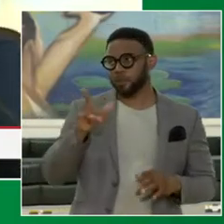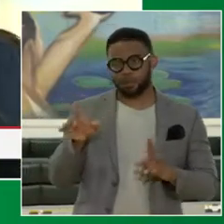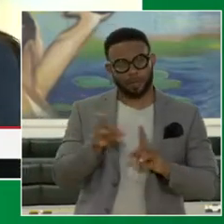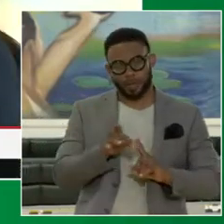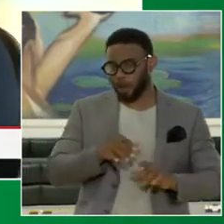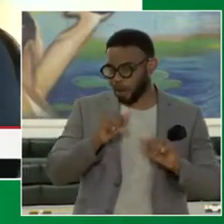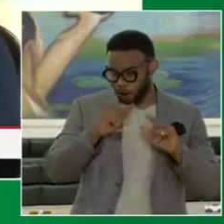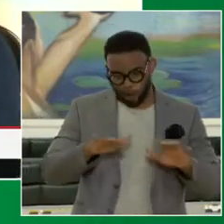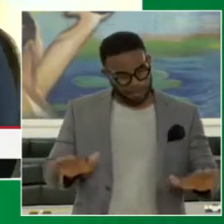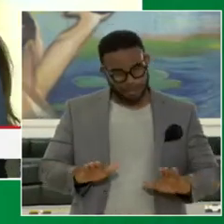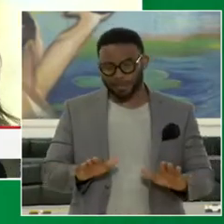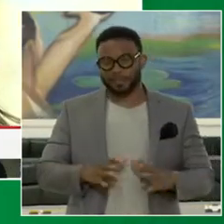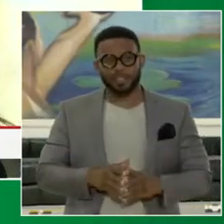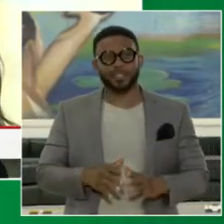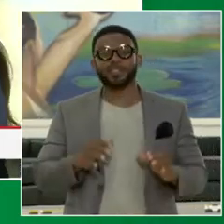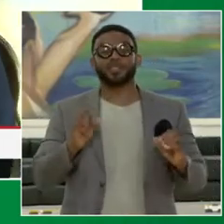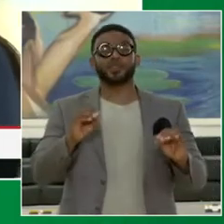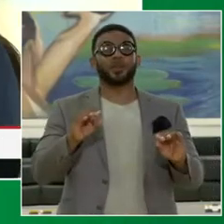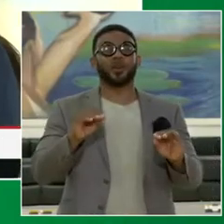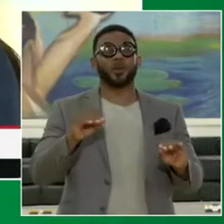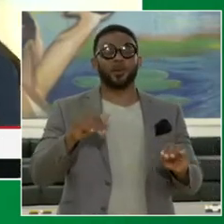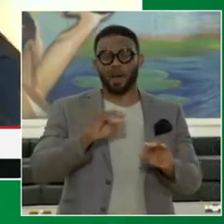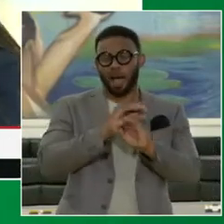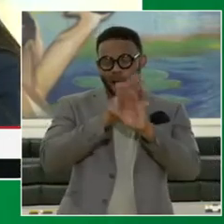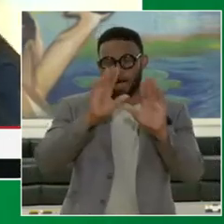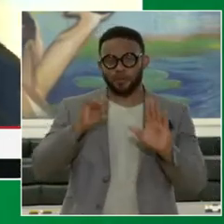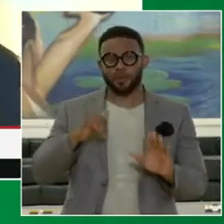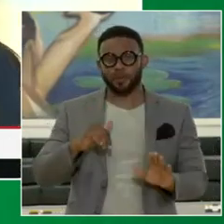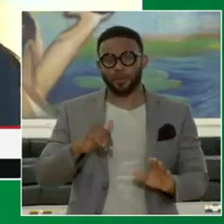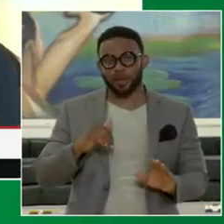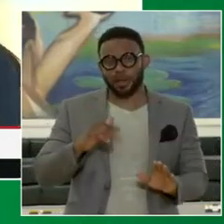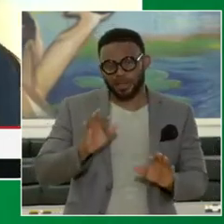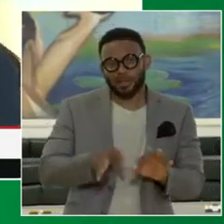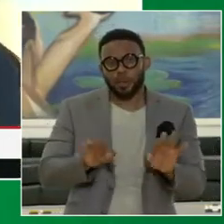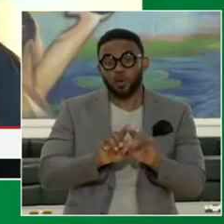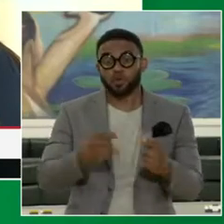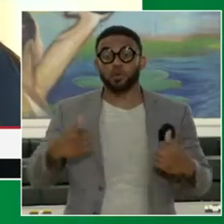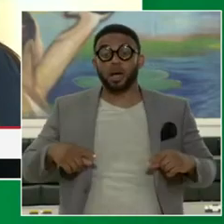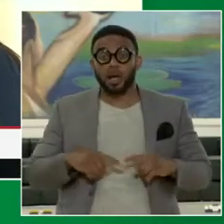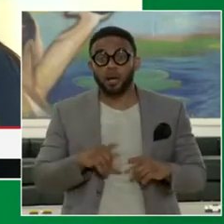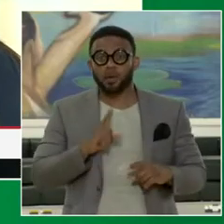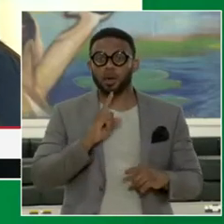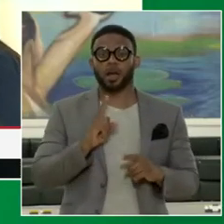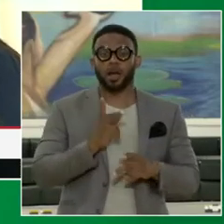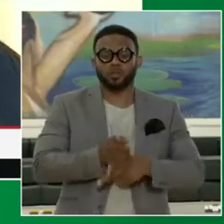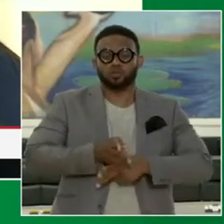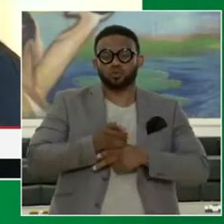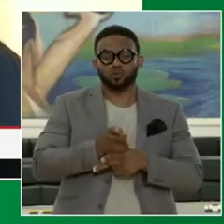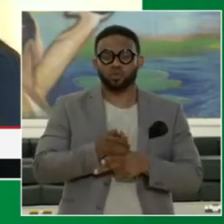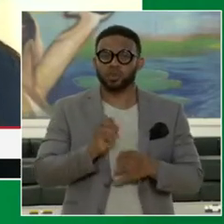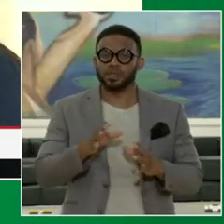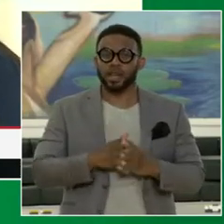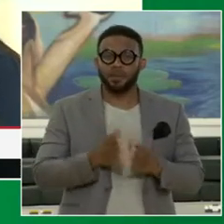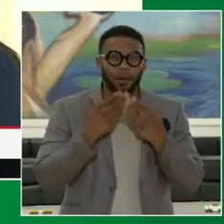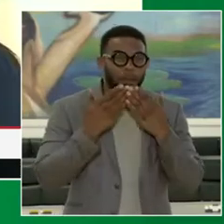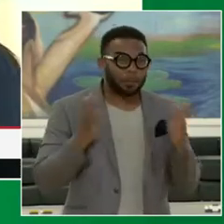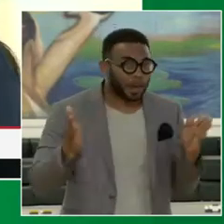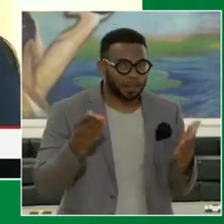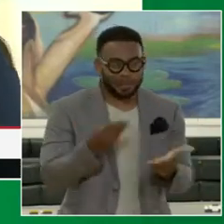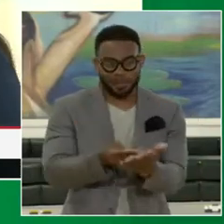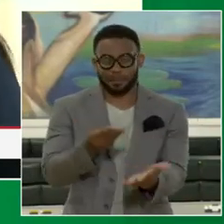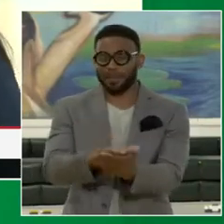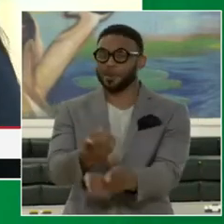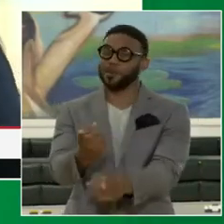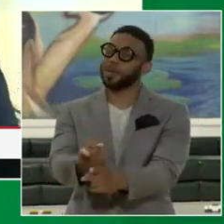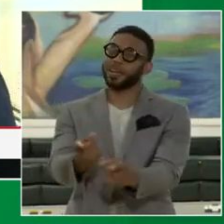of that good stuff. So we obviously it's important to us. We are stewards of public dollars,